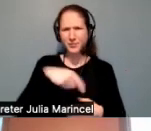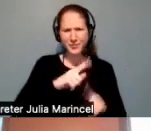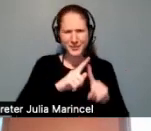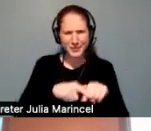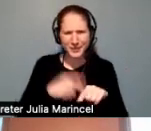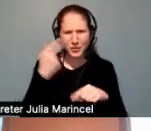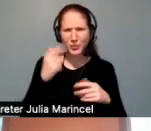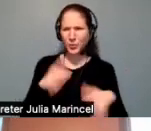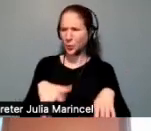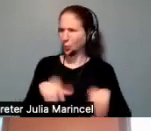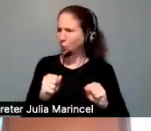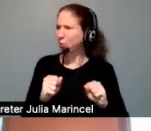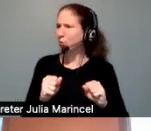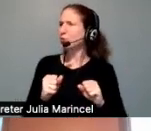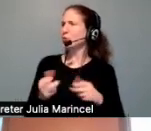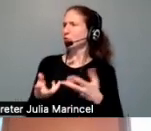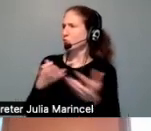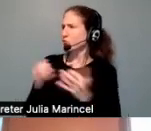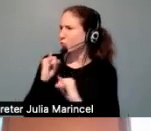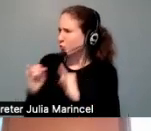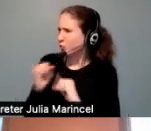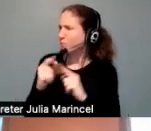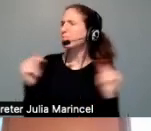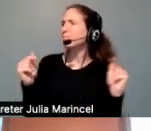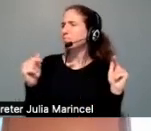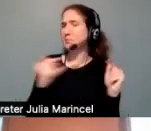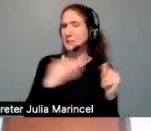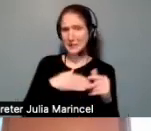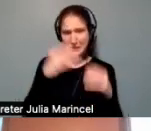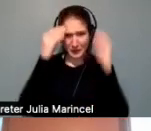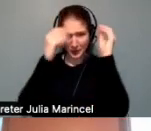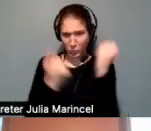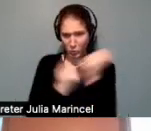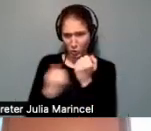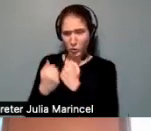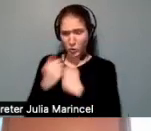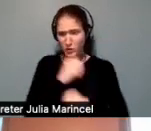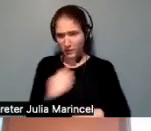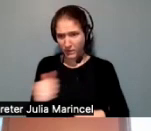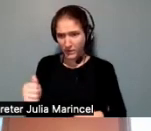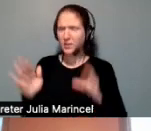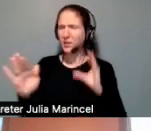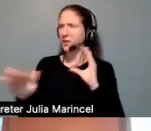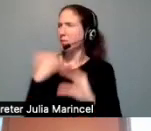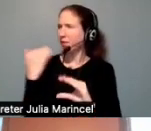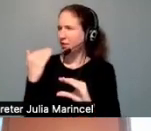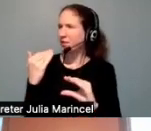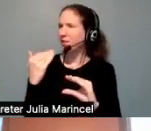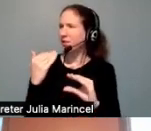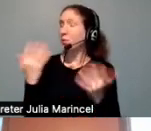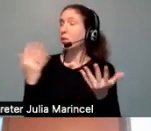these programs. Please consider being a sponsor yourself. Just email us at